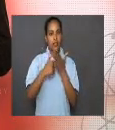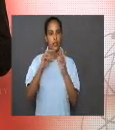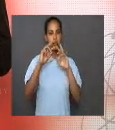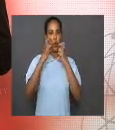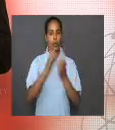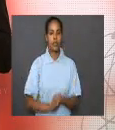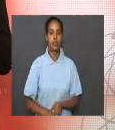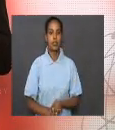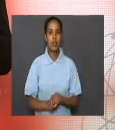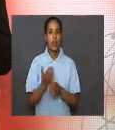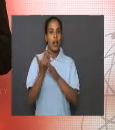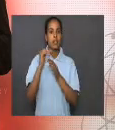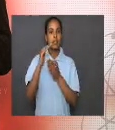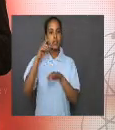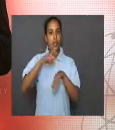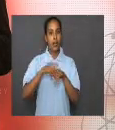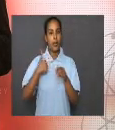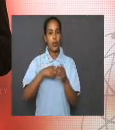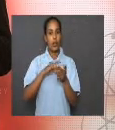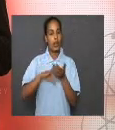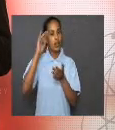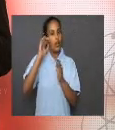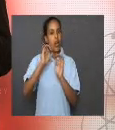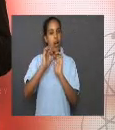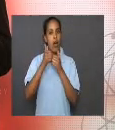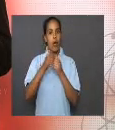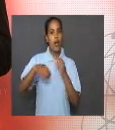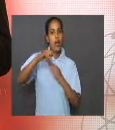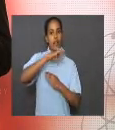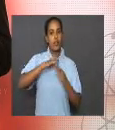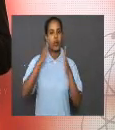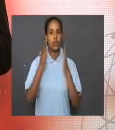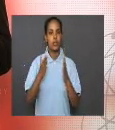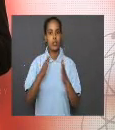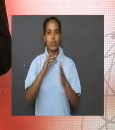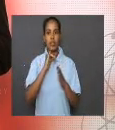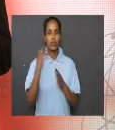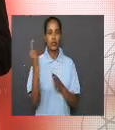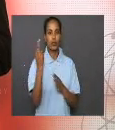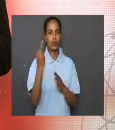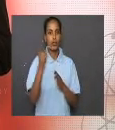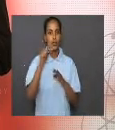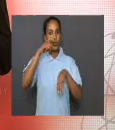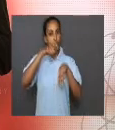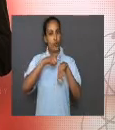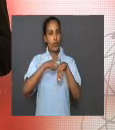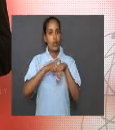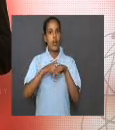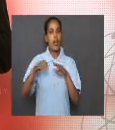topic. Last time, we learned about how electrolysis is used during